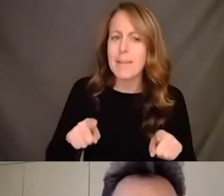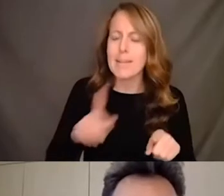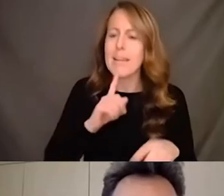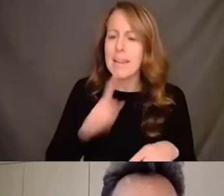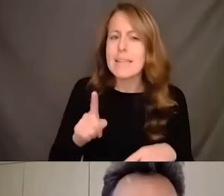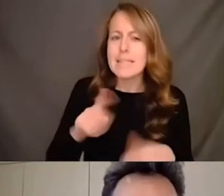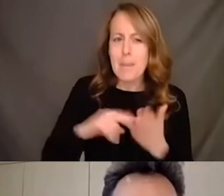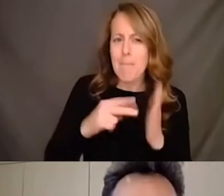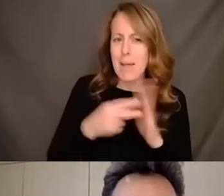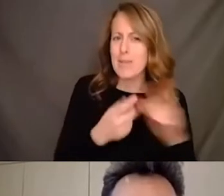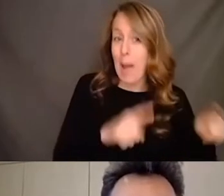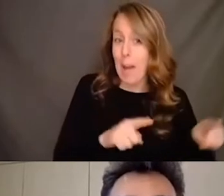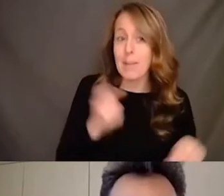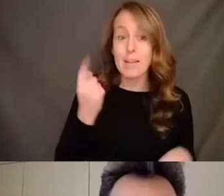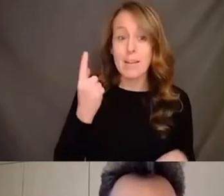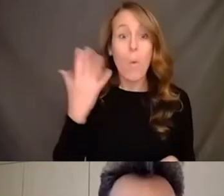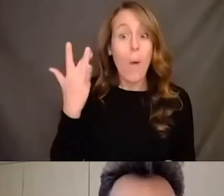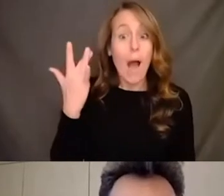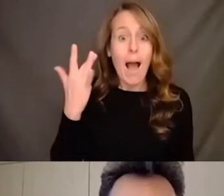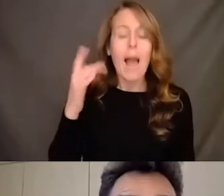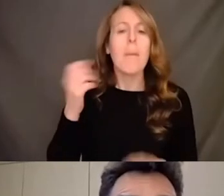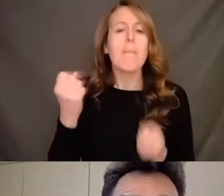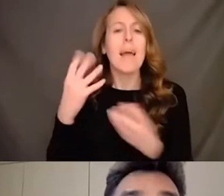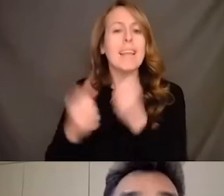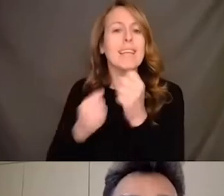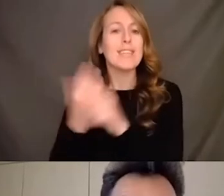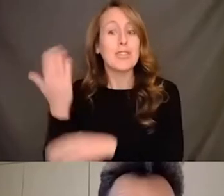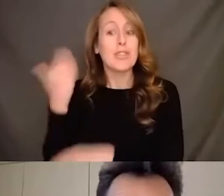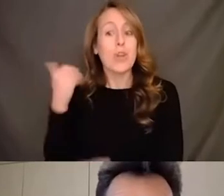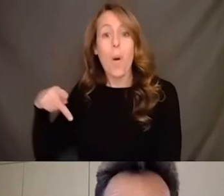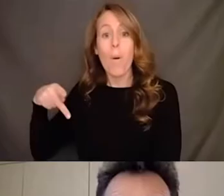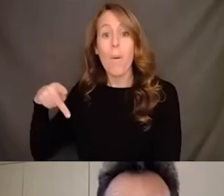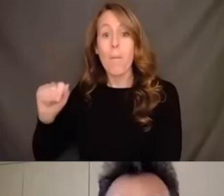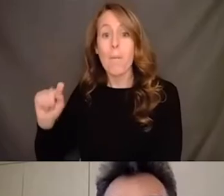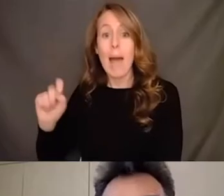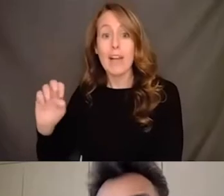Waxberger talked me about this movie, and he invited me to watch it,